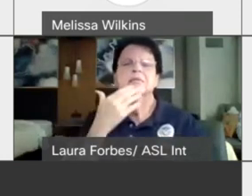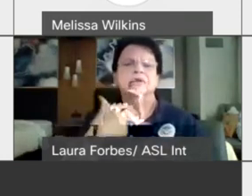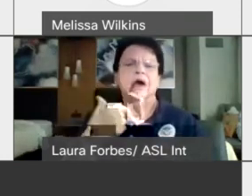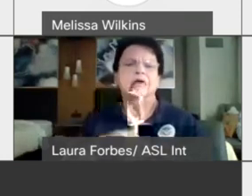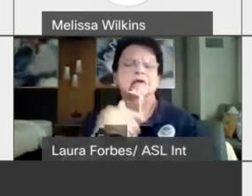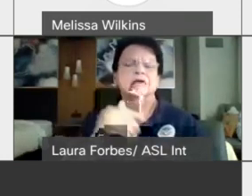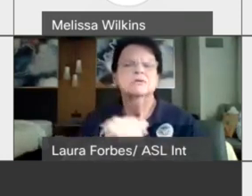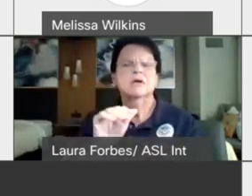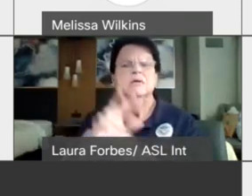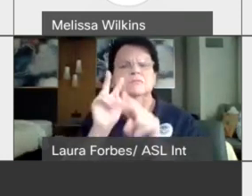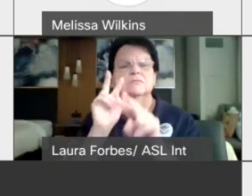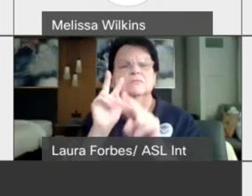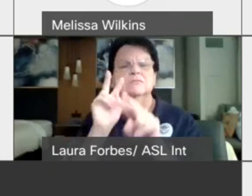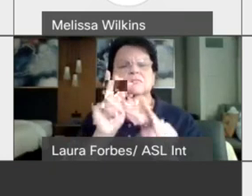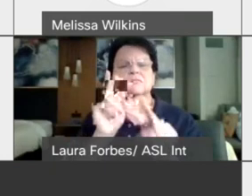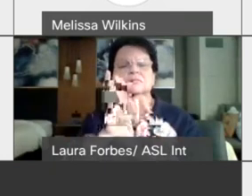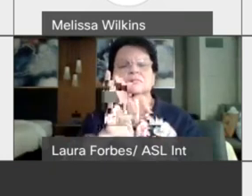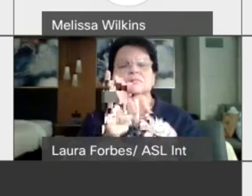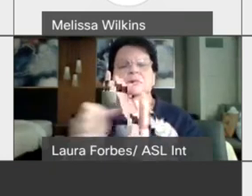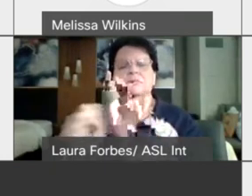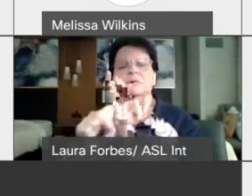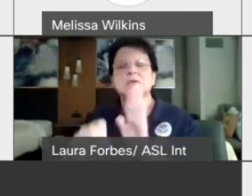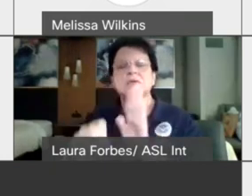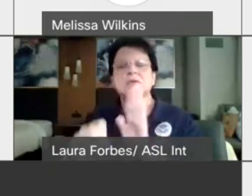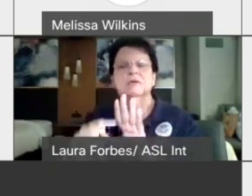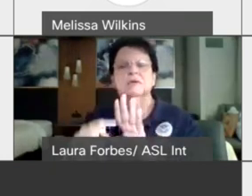We look forward to helping the state and the citizens recover.